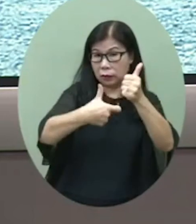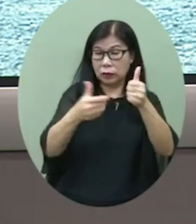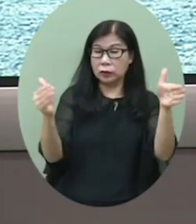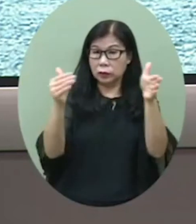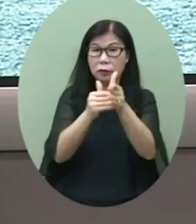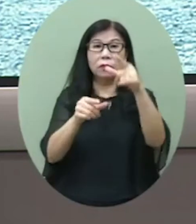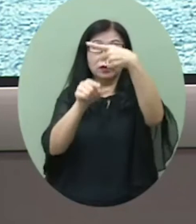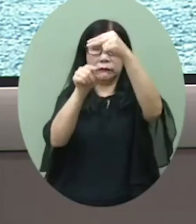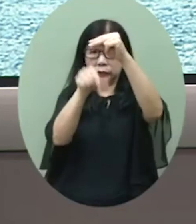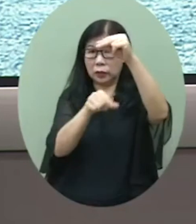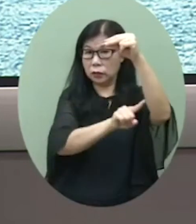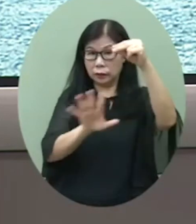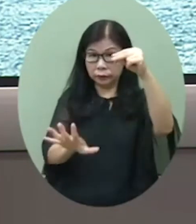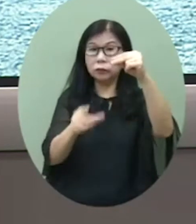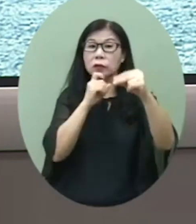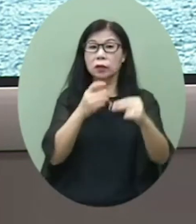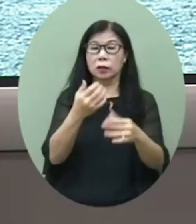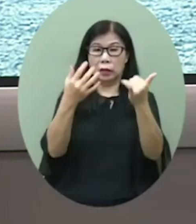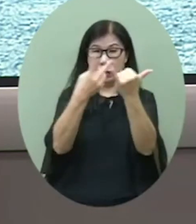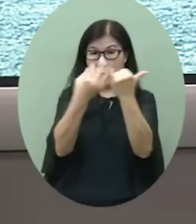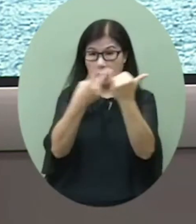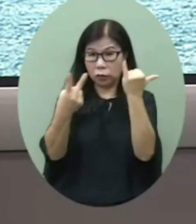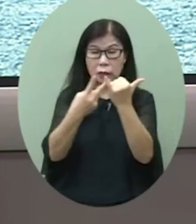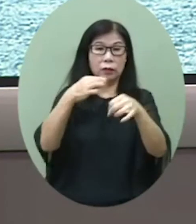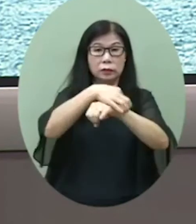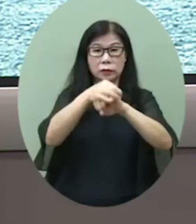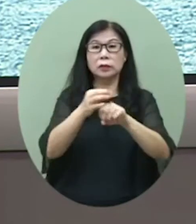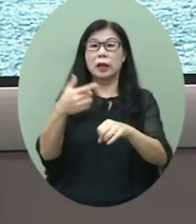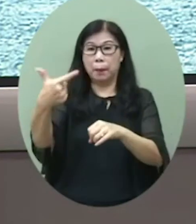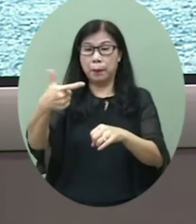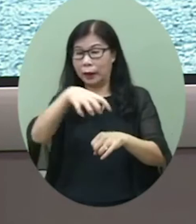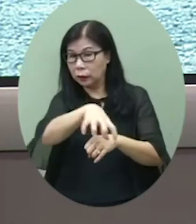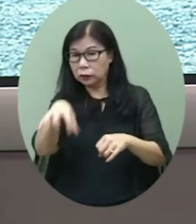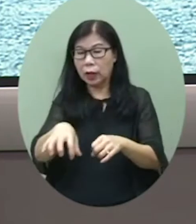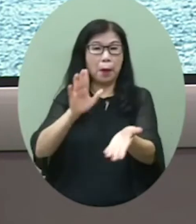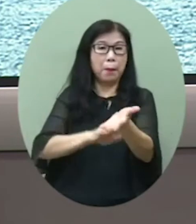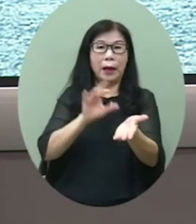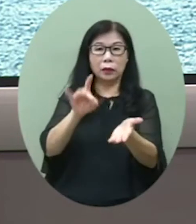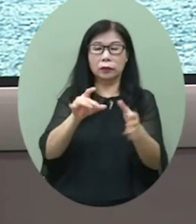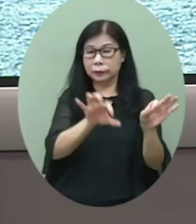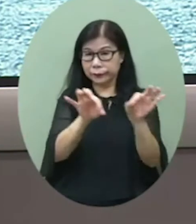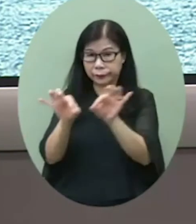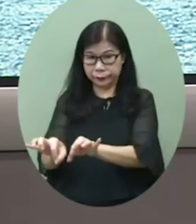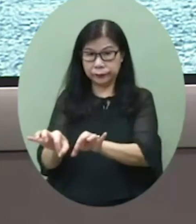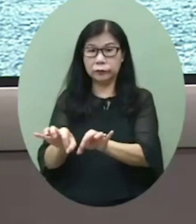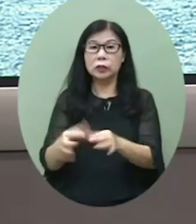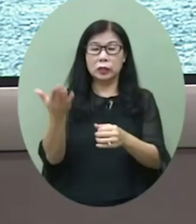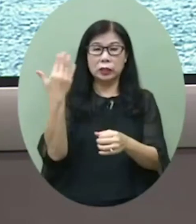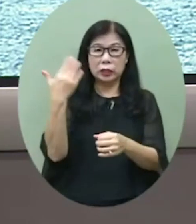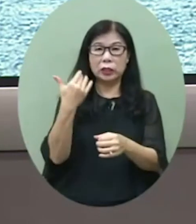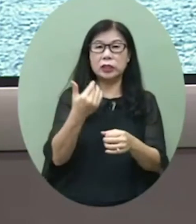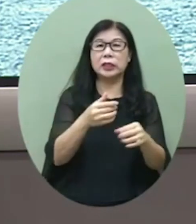we can look at two sets of statistics. The International Foundation for Electoral Systems, as at the 15th of July, 62 countries and